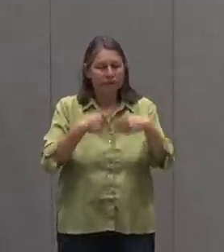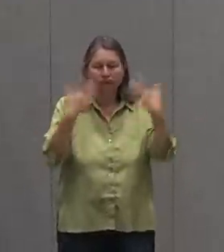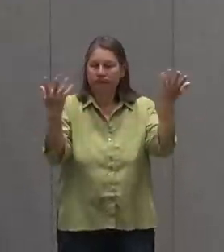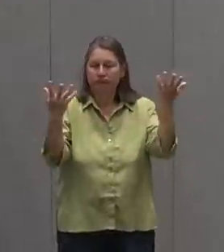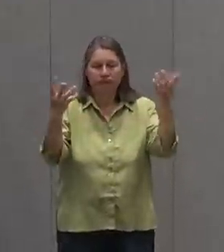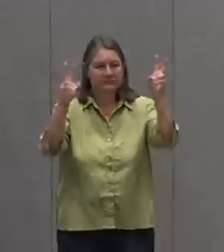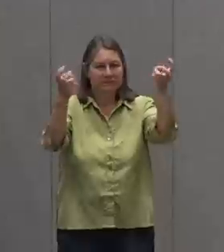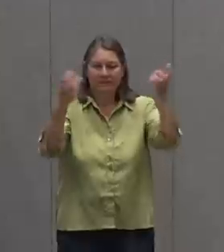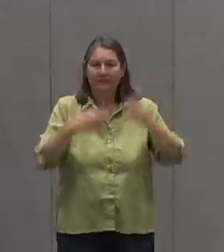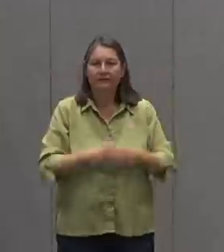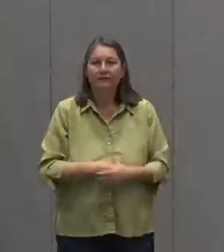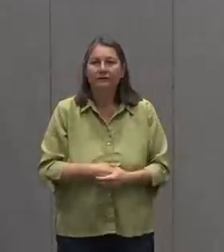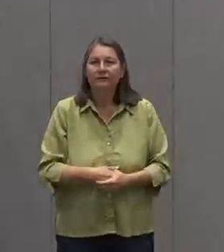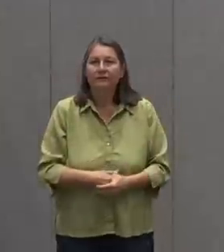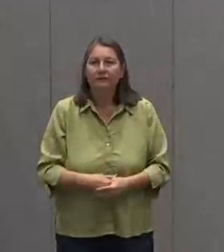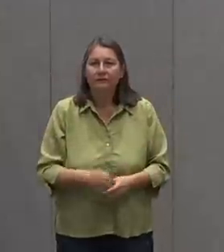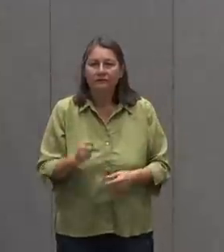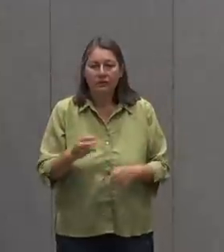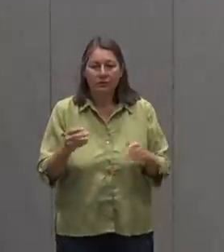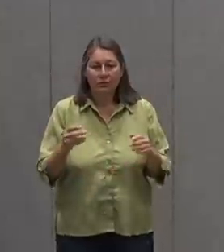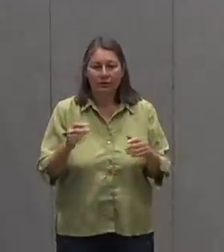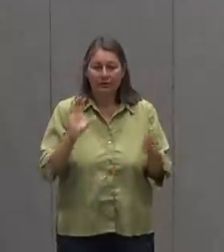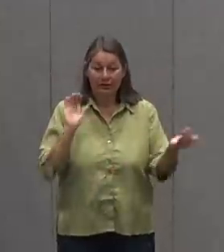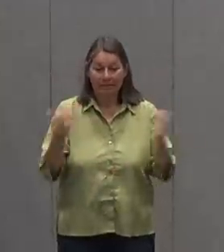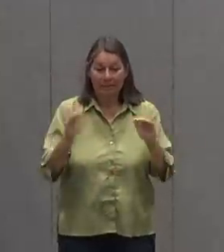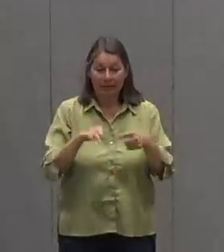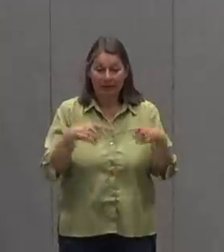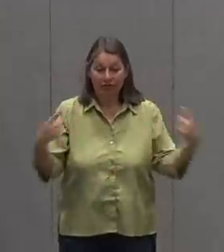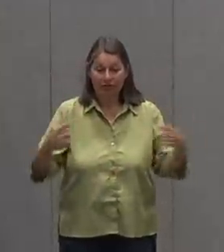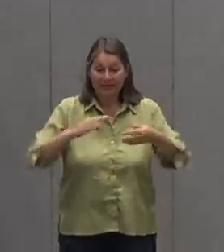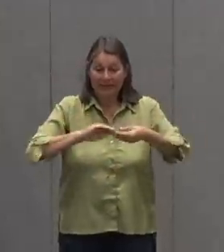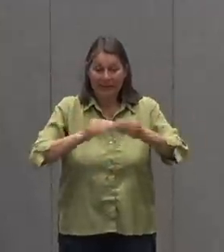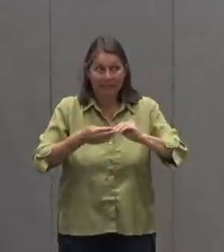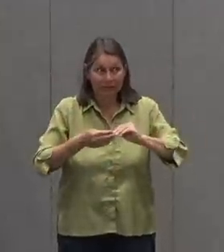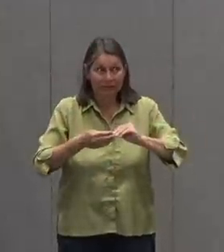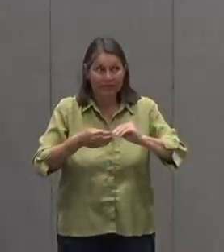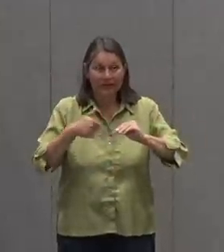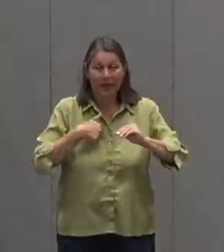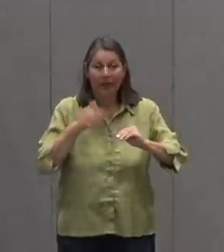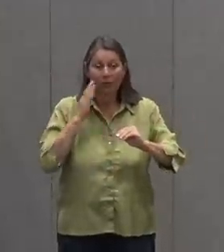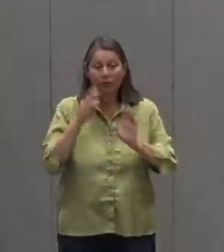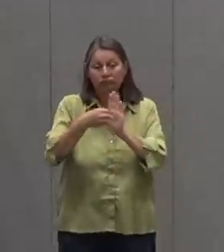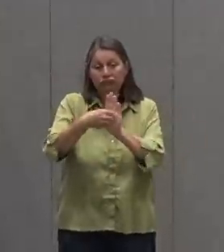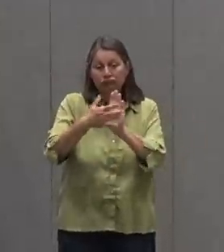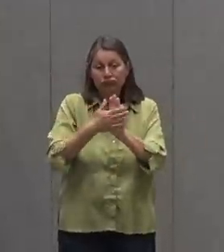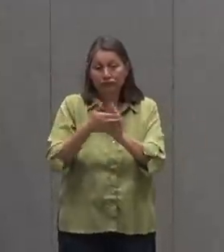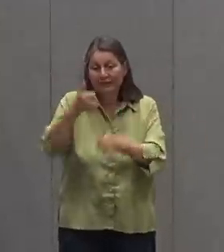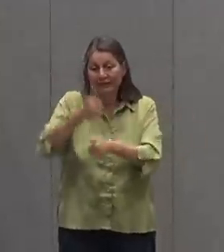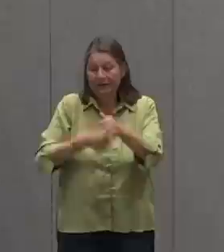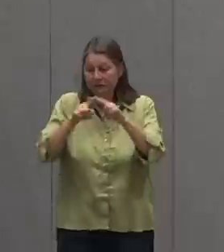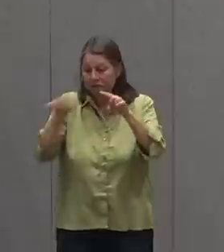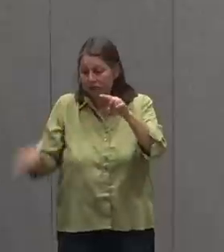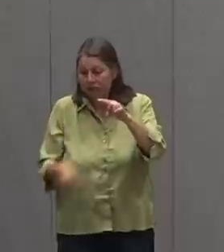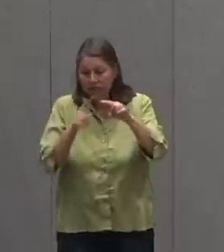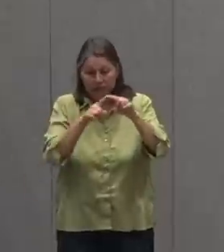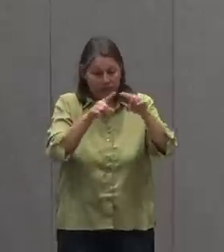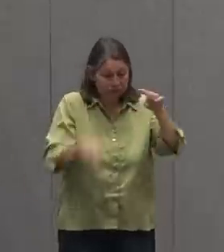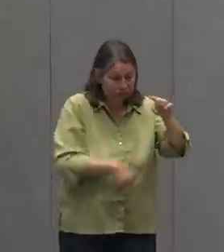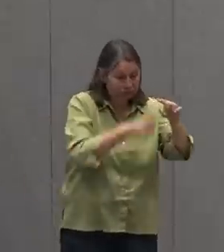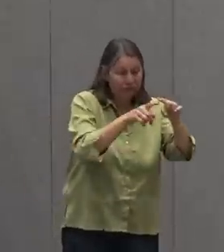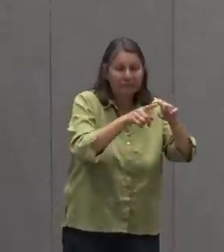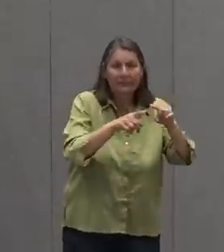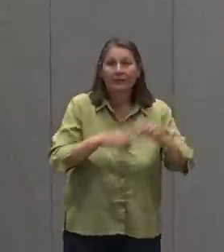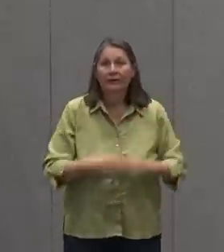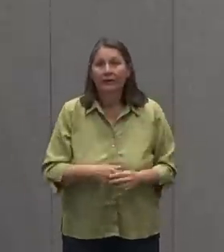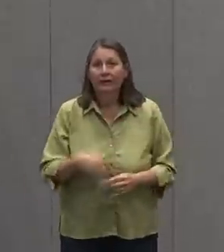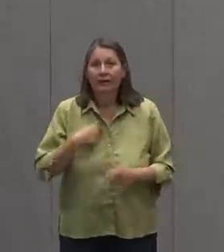Okay? In this case, we're going to be comparing and contrasting numbers that I'm going to be putting into this chart or this diagram. And